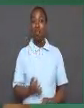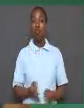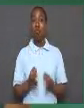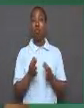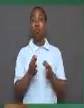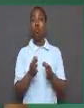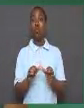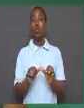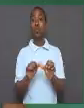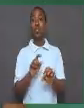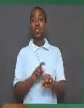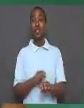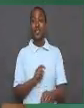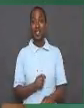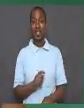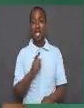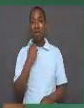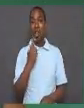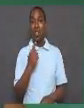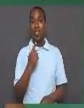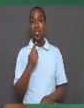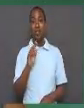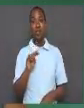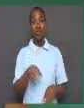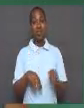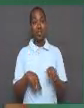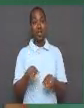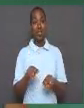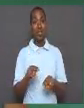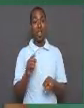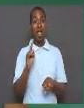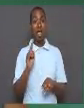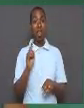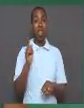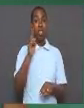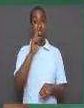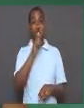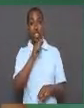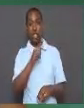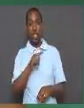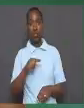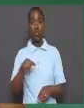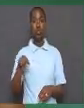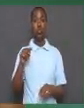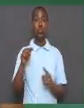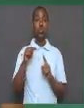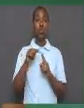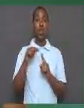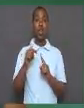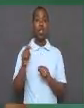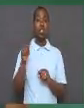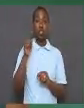continuous, which means it moves from one circuit directly to the other circuit.